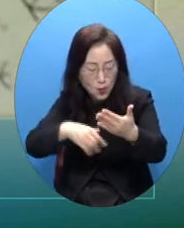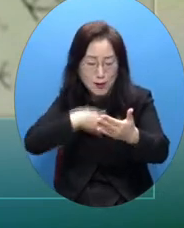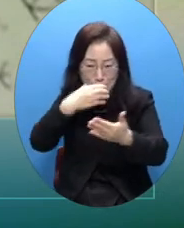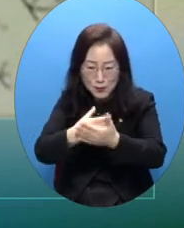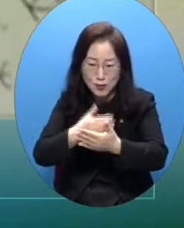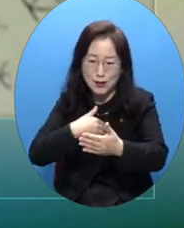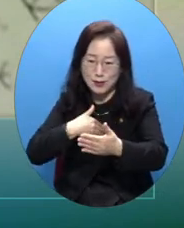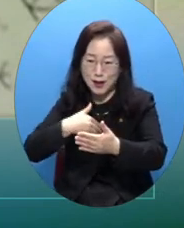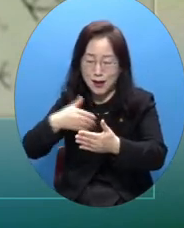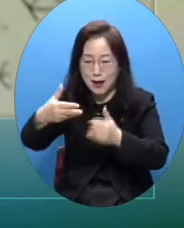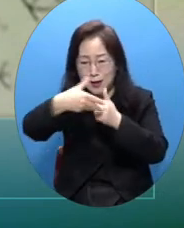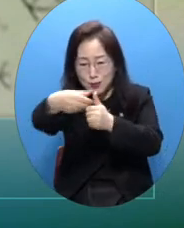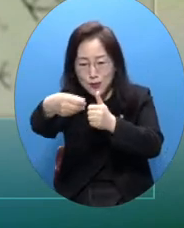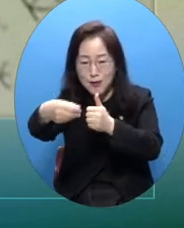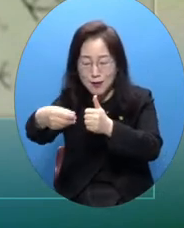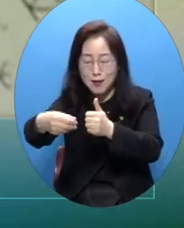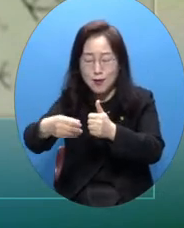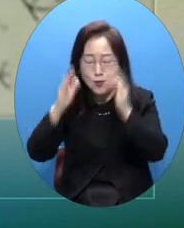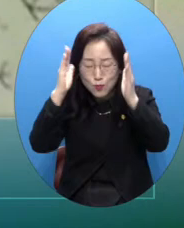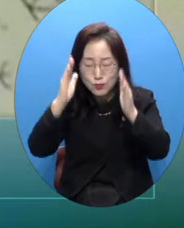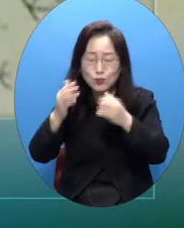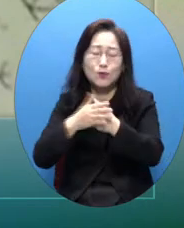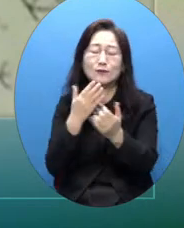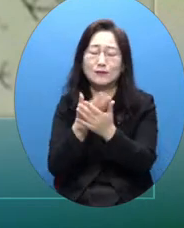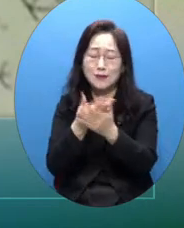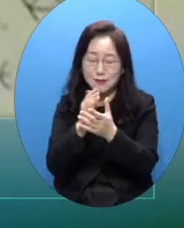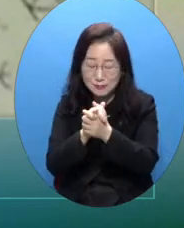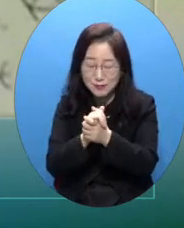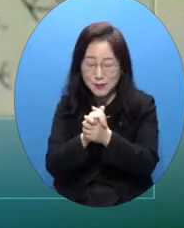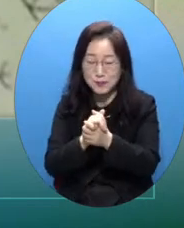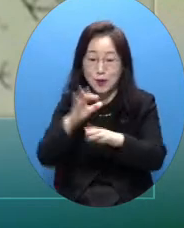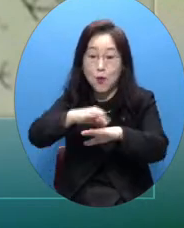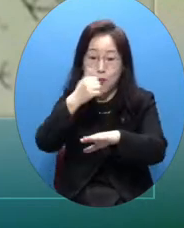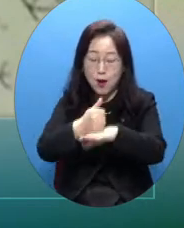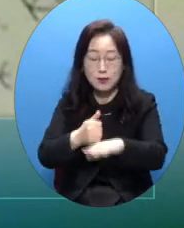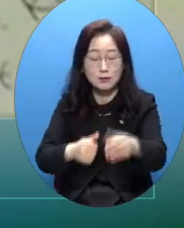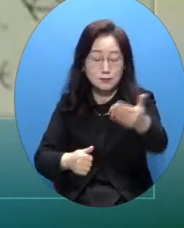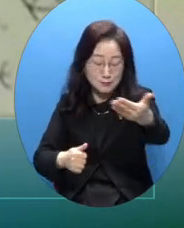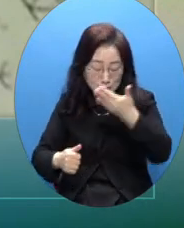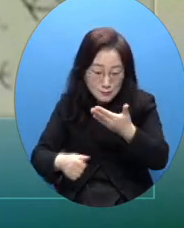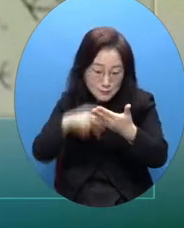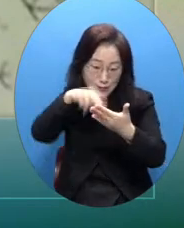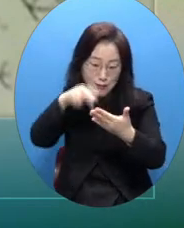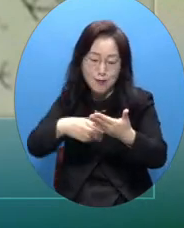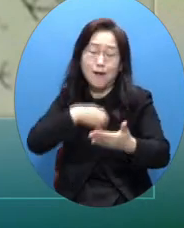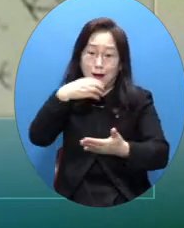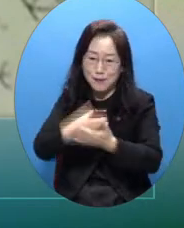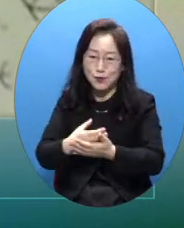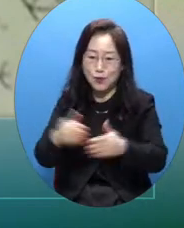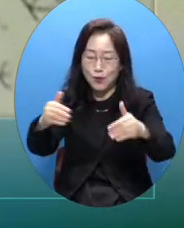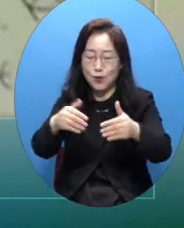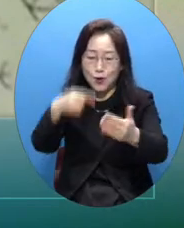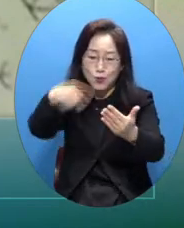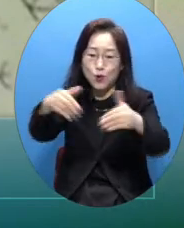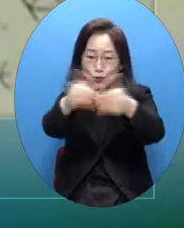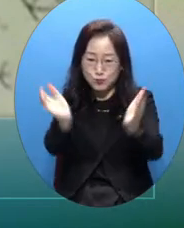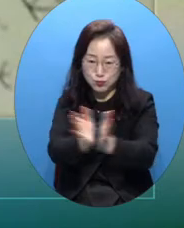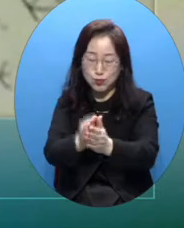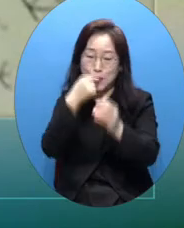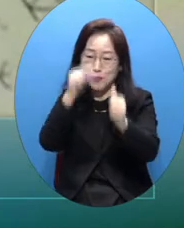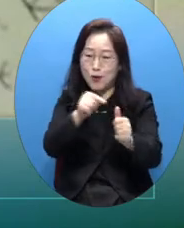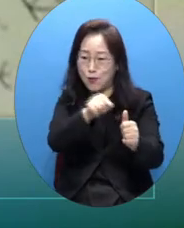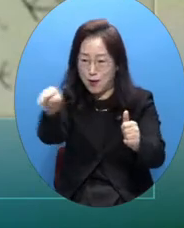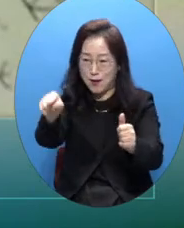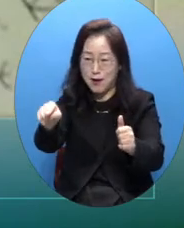this letter touched the king of Denmark finally he read this